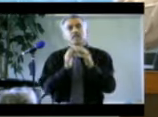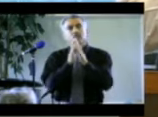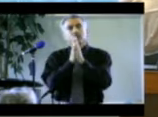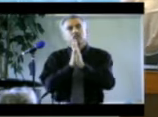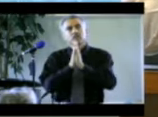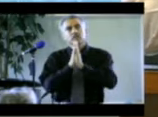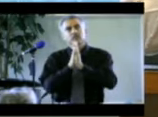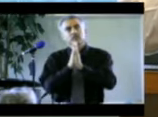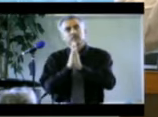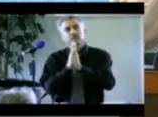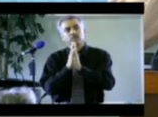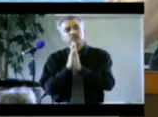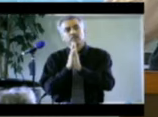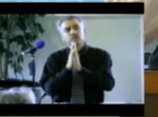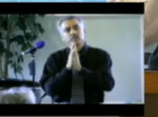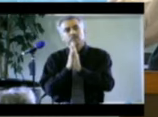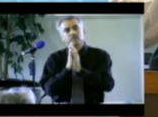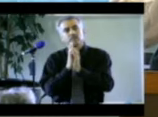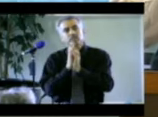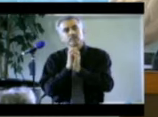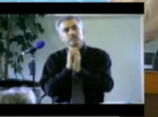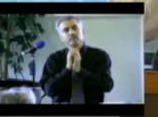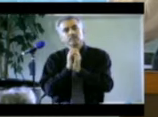days. When we